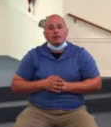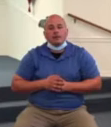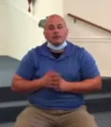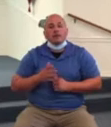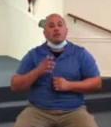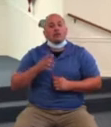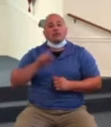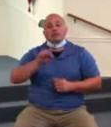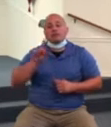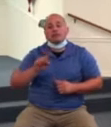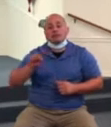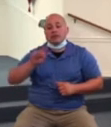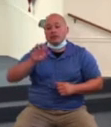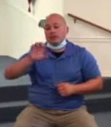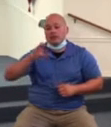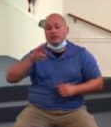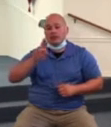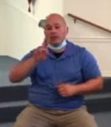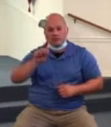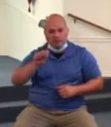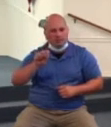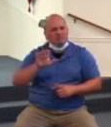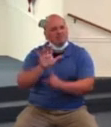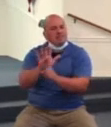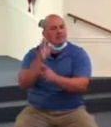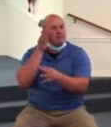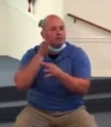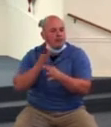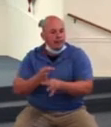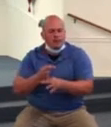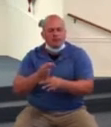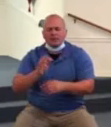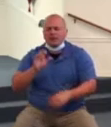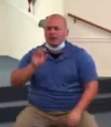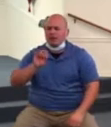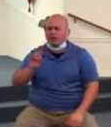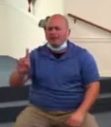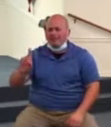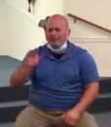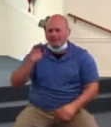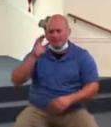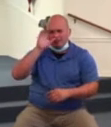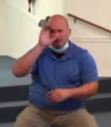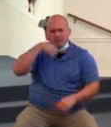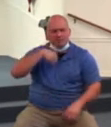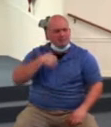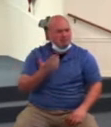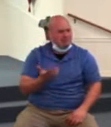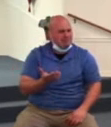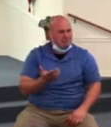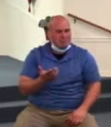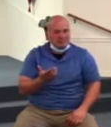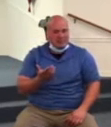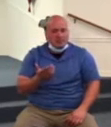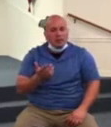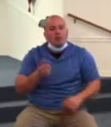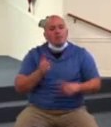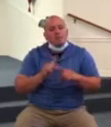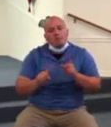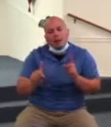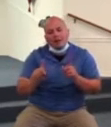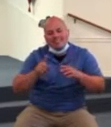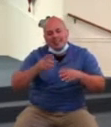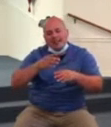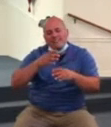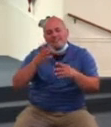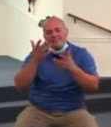Zacchaeus' faith comes in an odd shape indeed. At least it begins oddly, but then it finishes